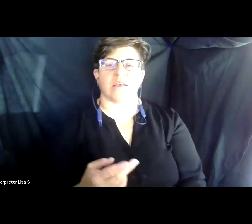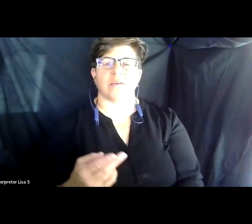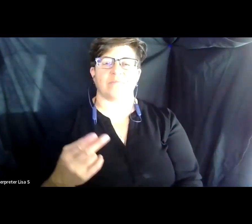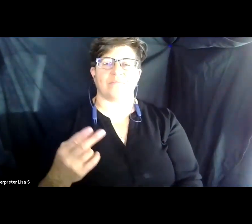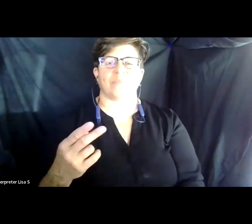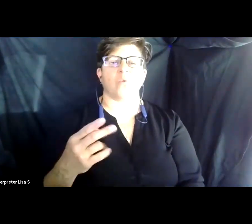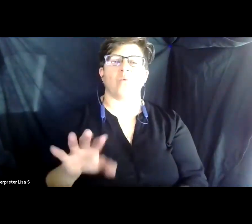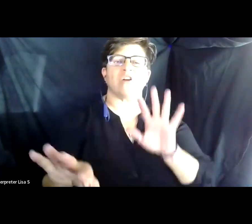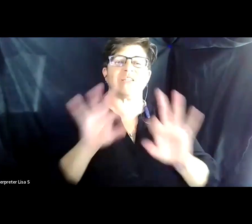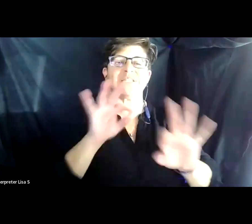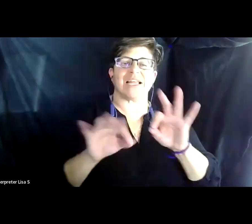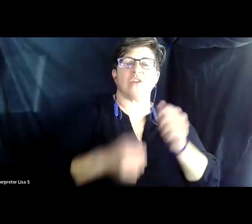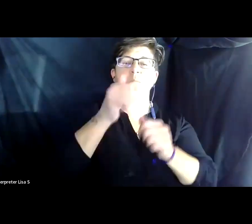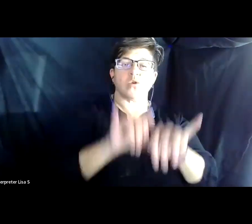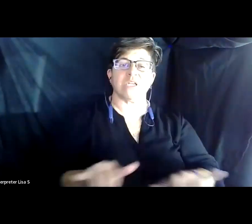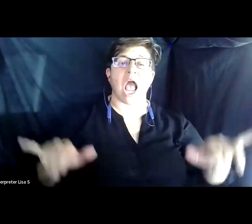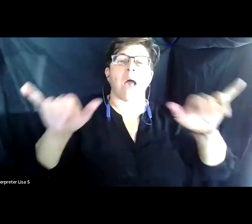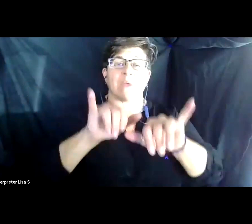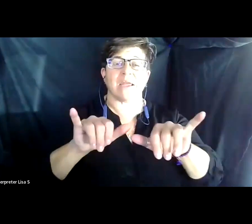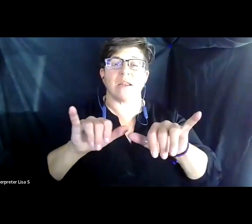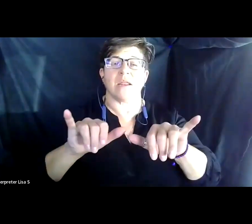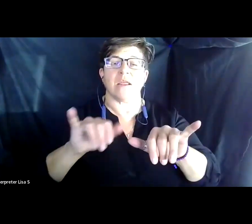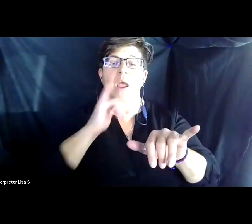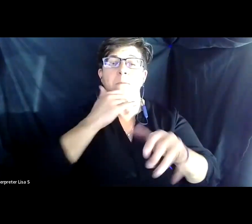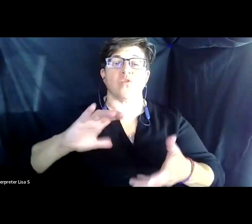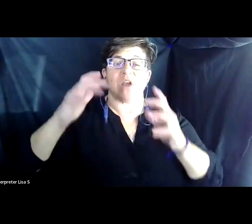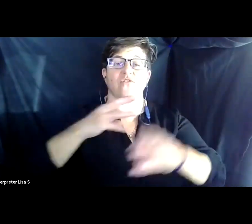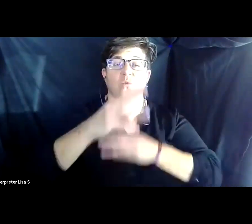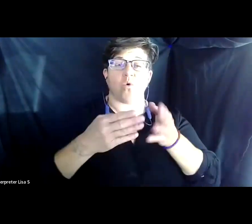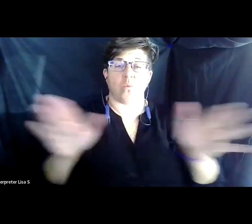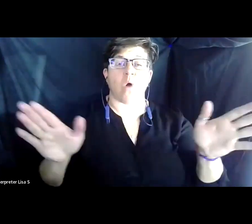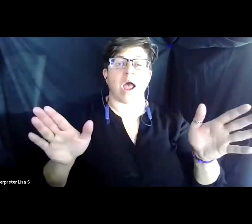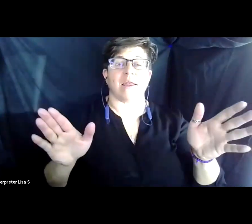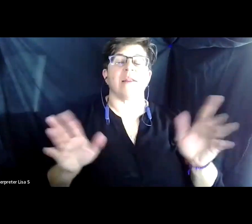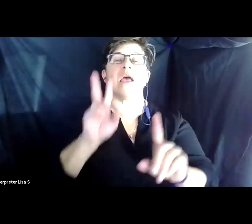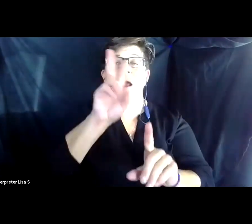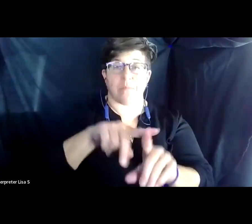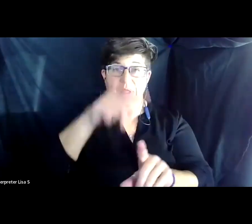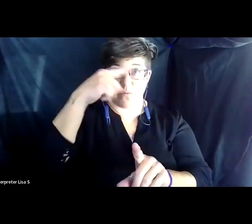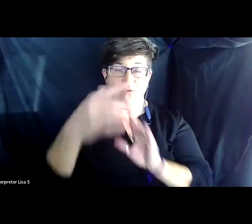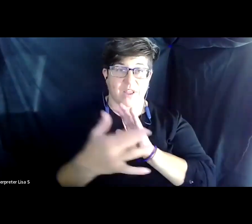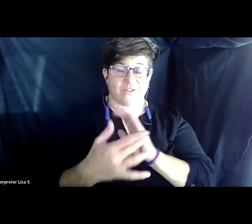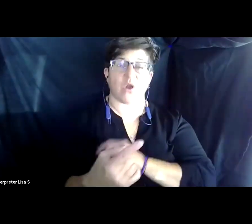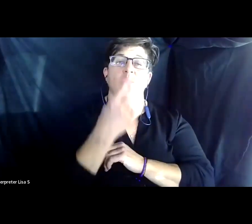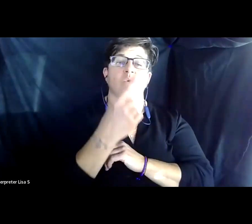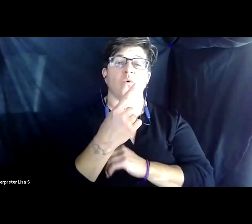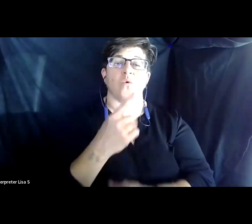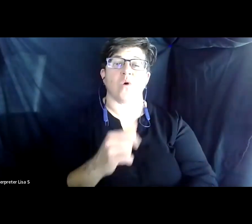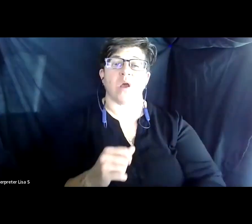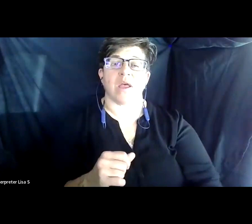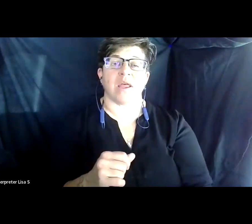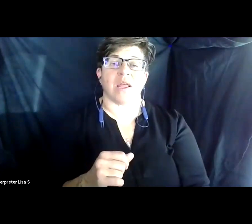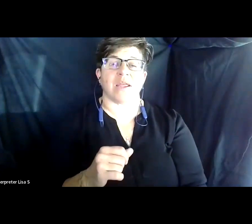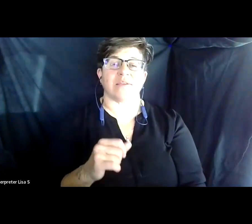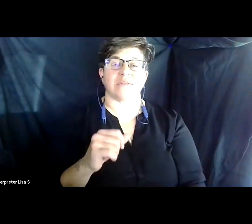mutations worldwide that are applicable for this technique. One of which is actually a nonsense mutation in